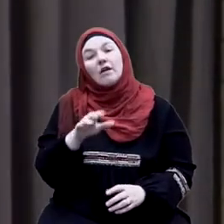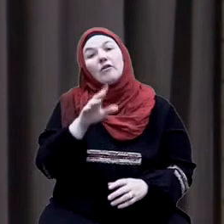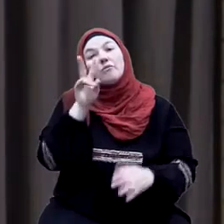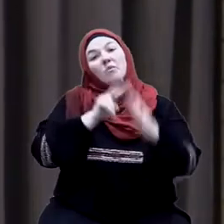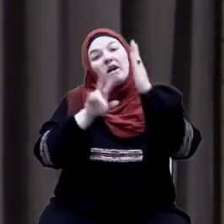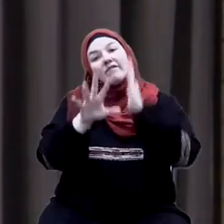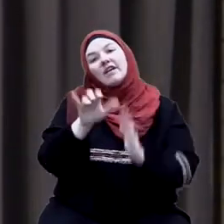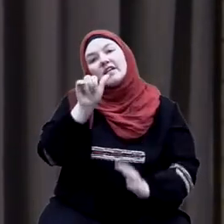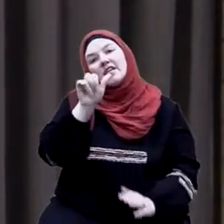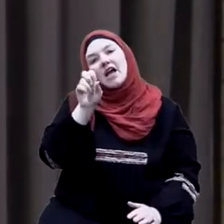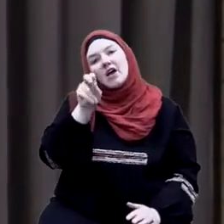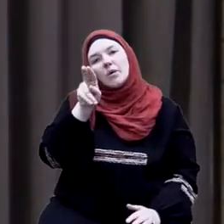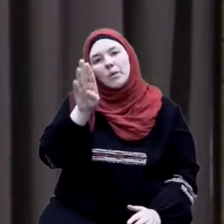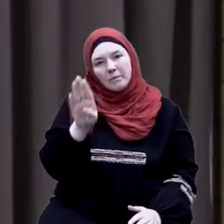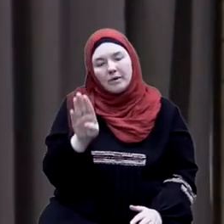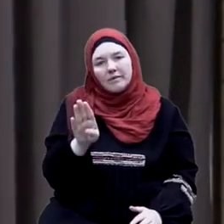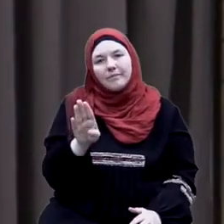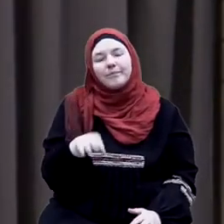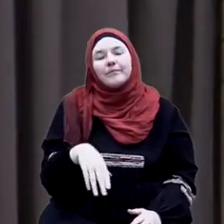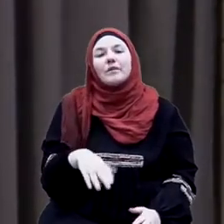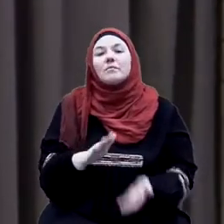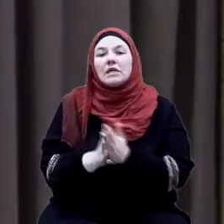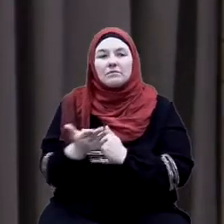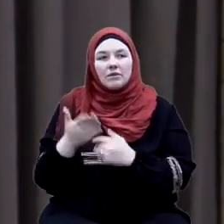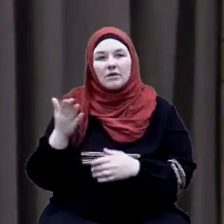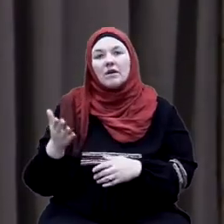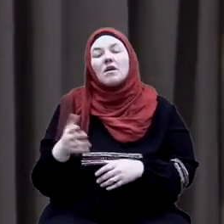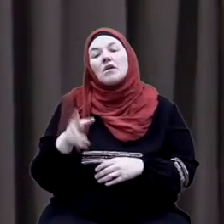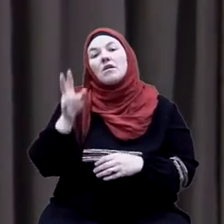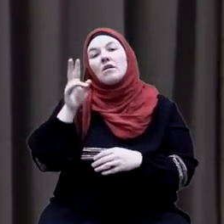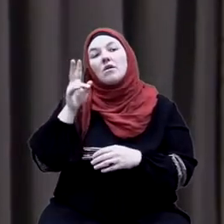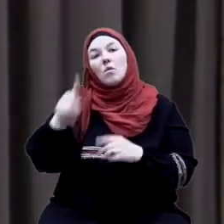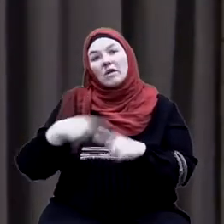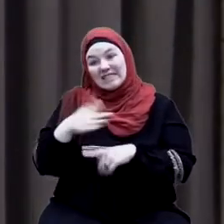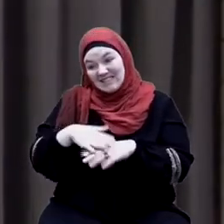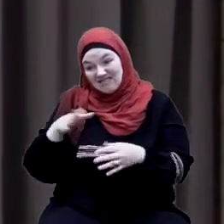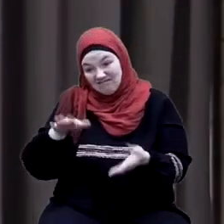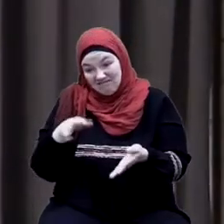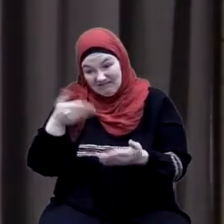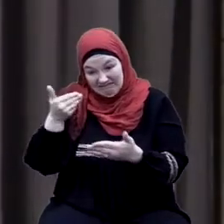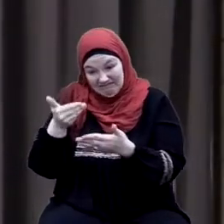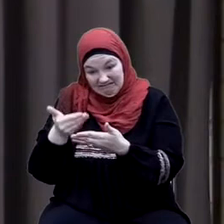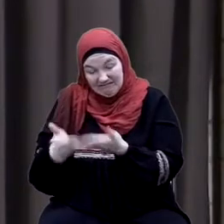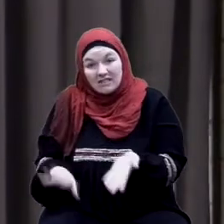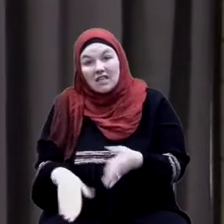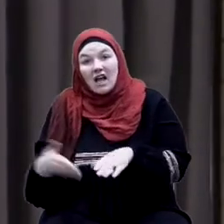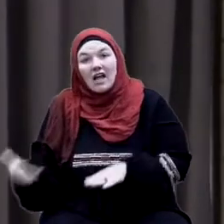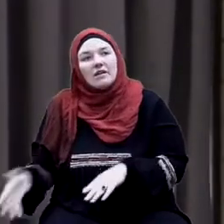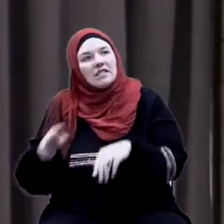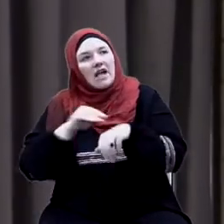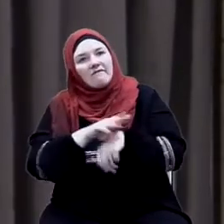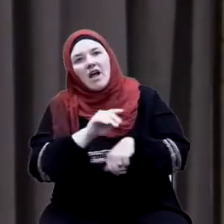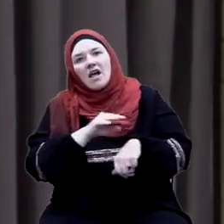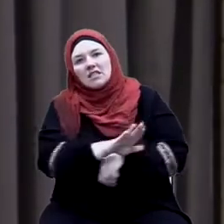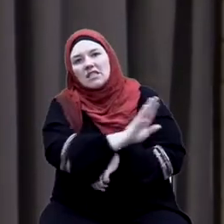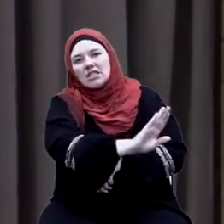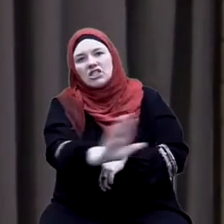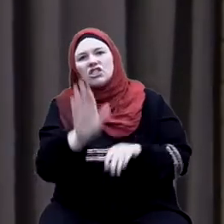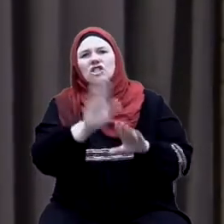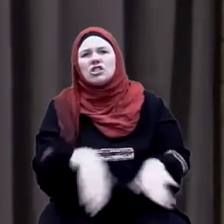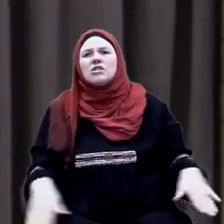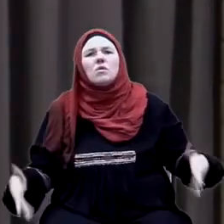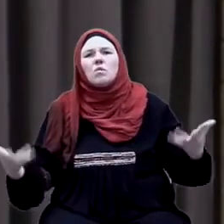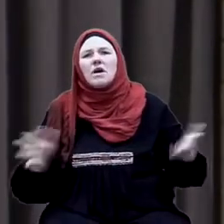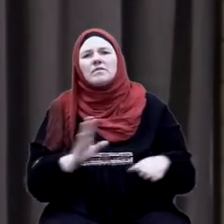Yaqub, alayhi salam, when he was on his deathbed, he was advising his children. What